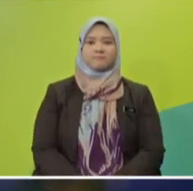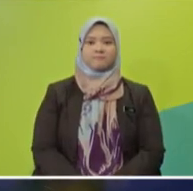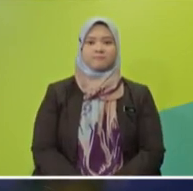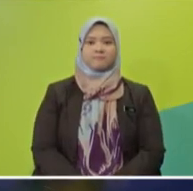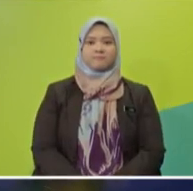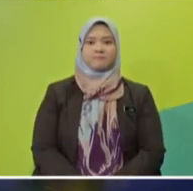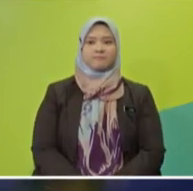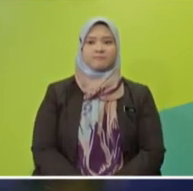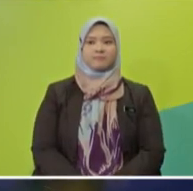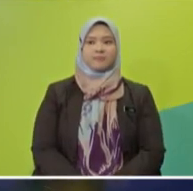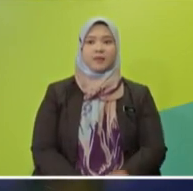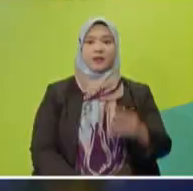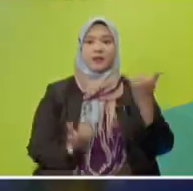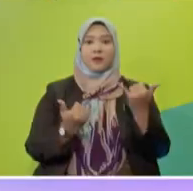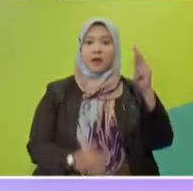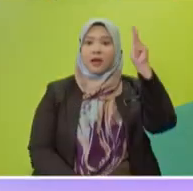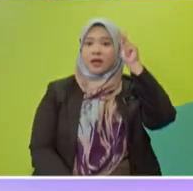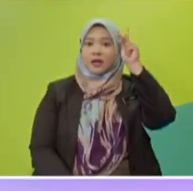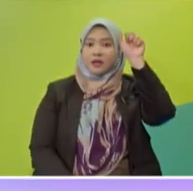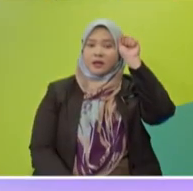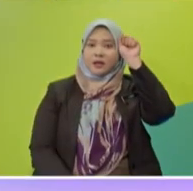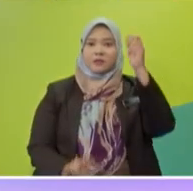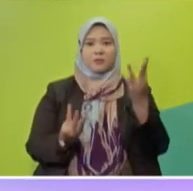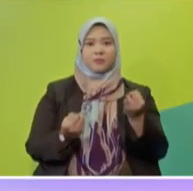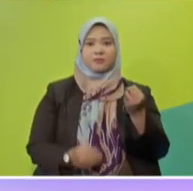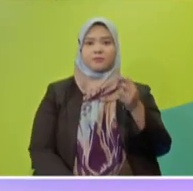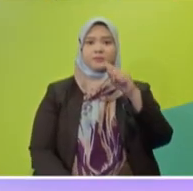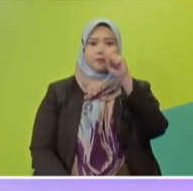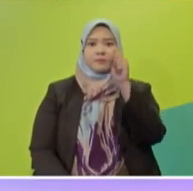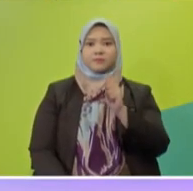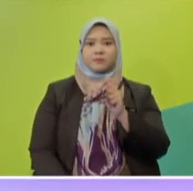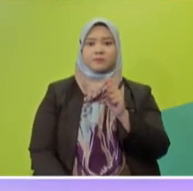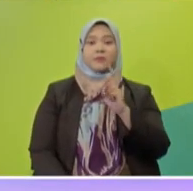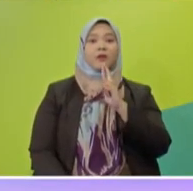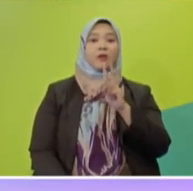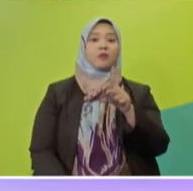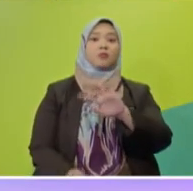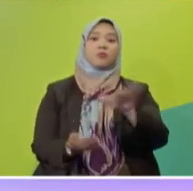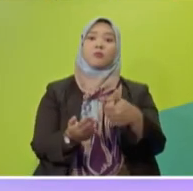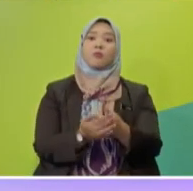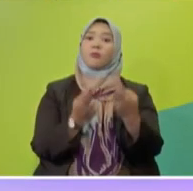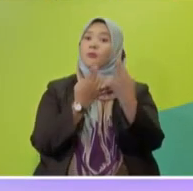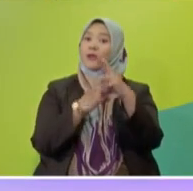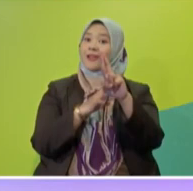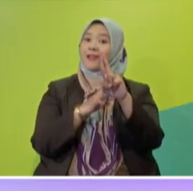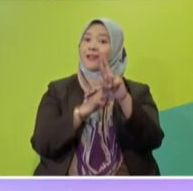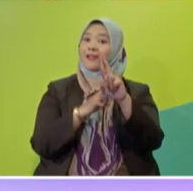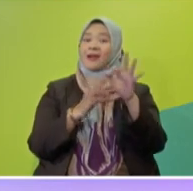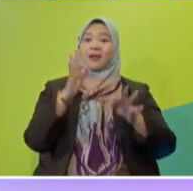Google Meets as well as those watching at home, are you ready for today's English lesson? If you're ready, give me a thumbs